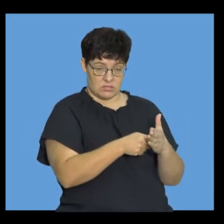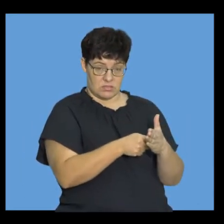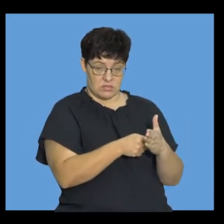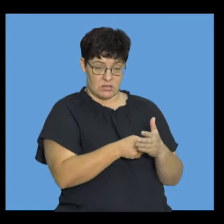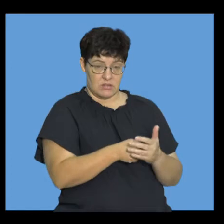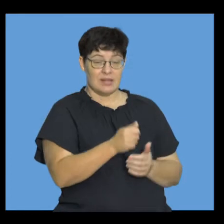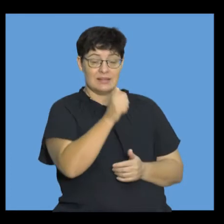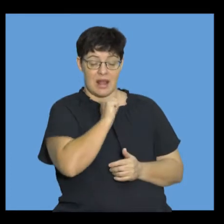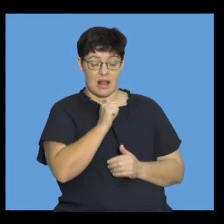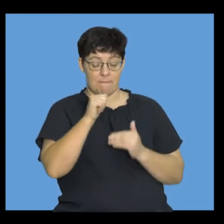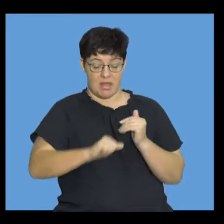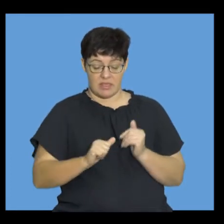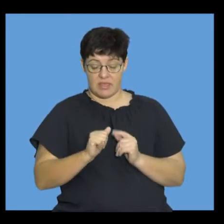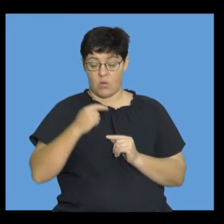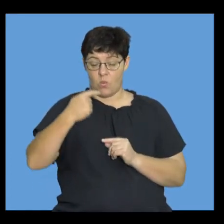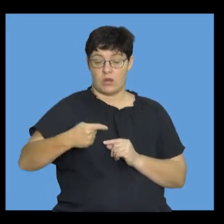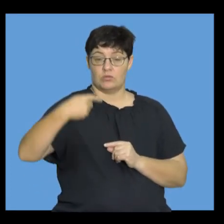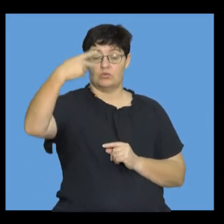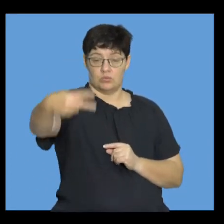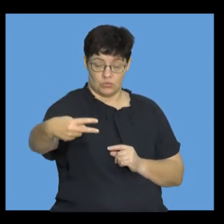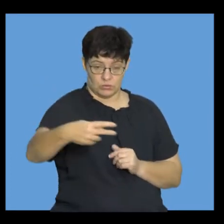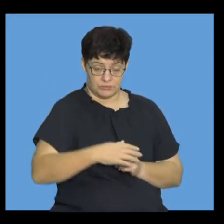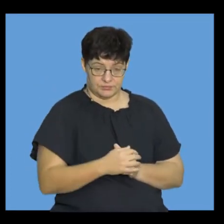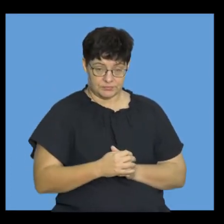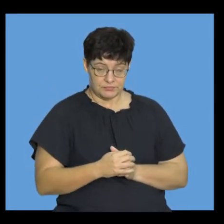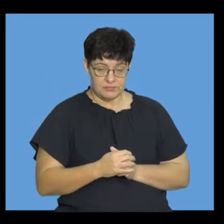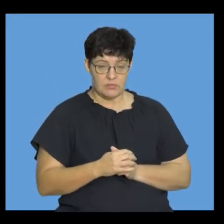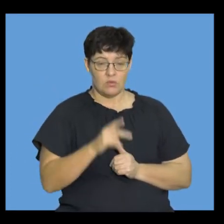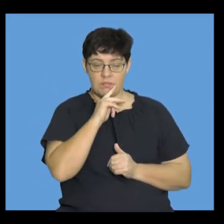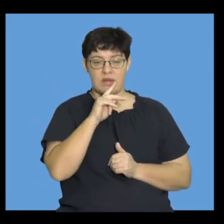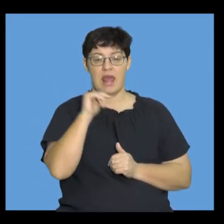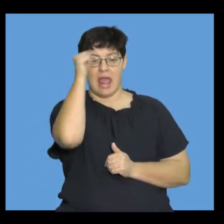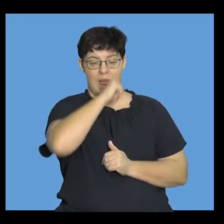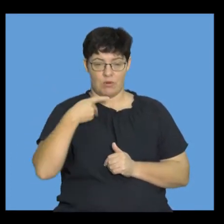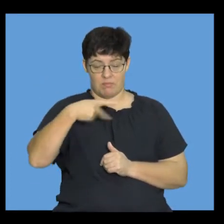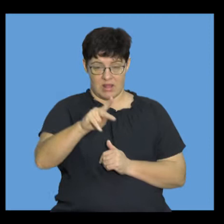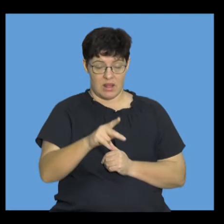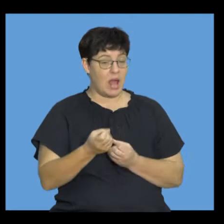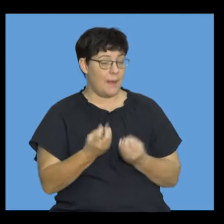months after. So February, March, you're paying in April. How much are you paying in April?